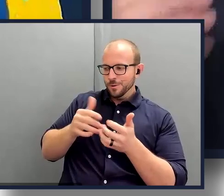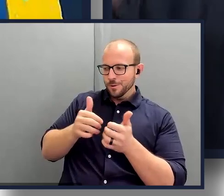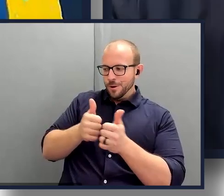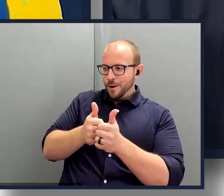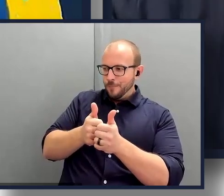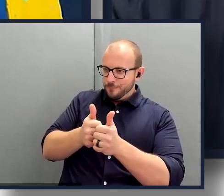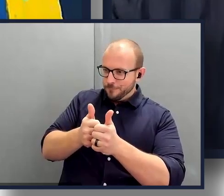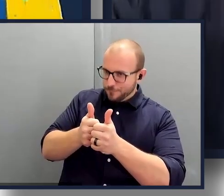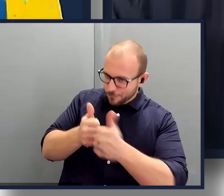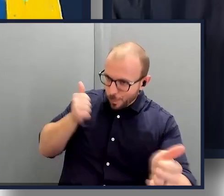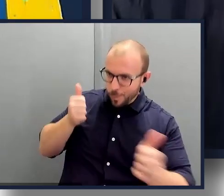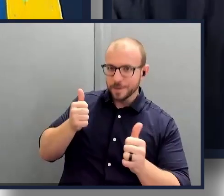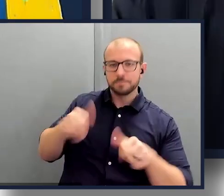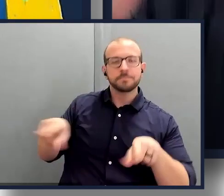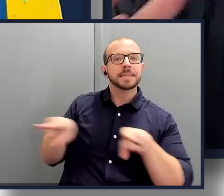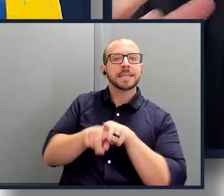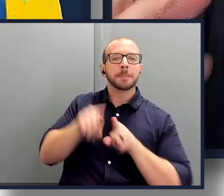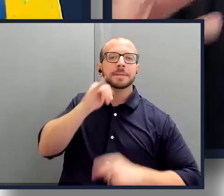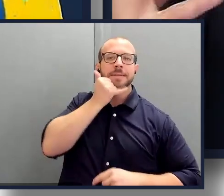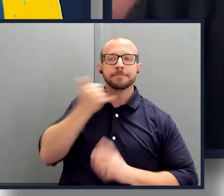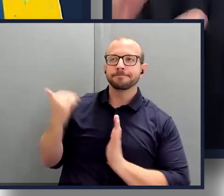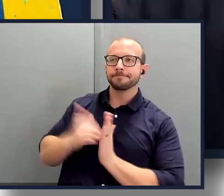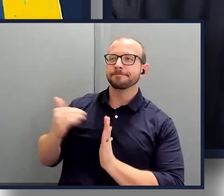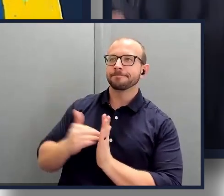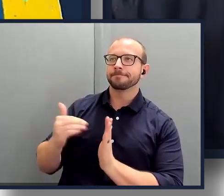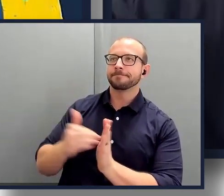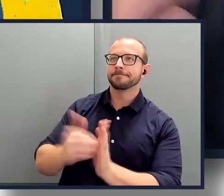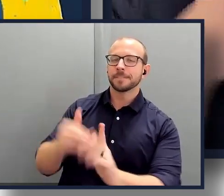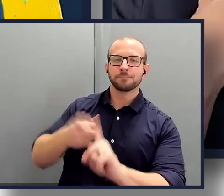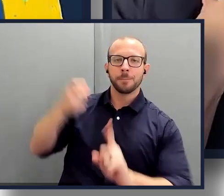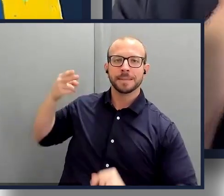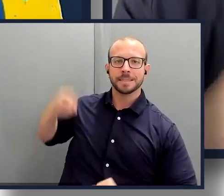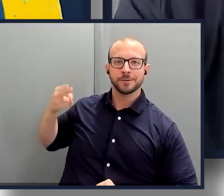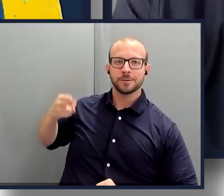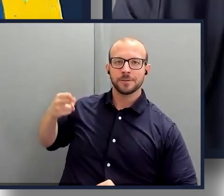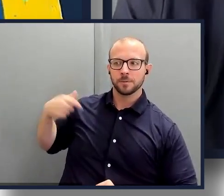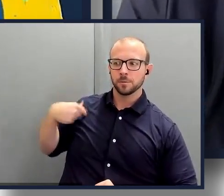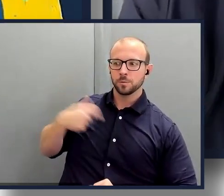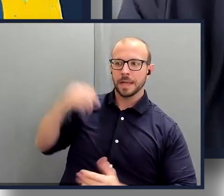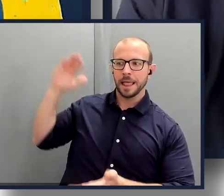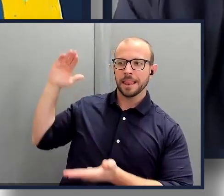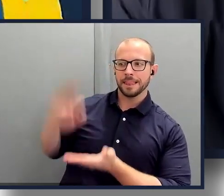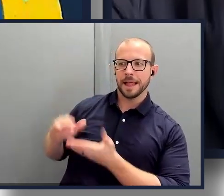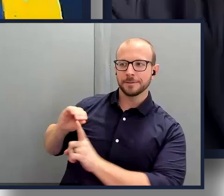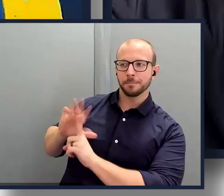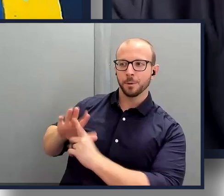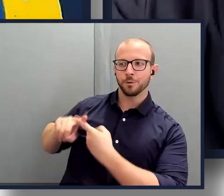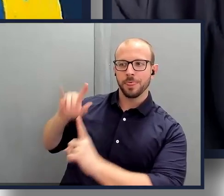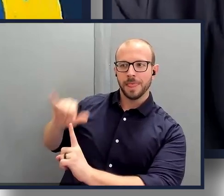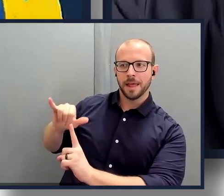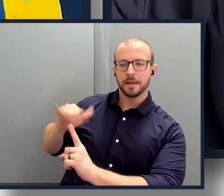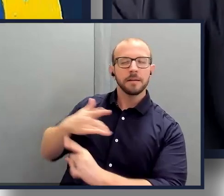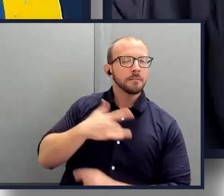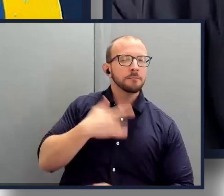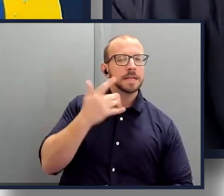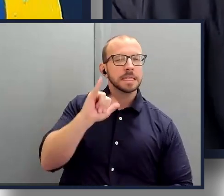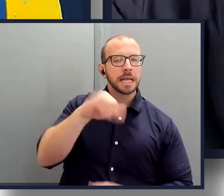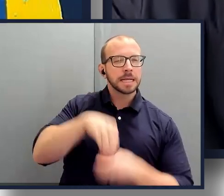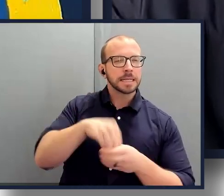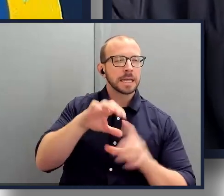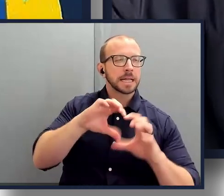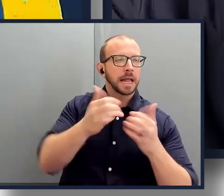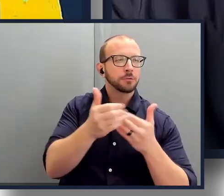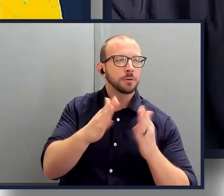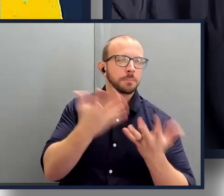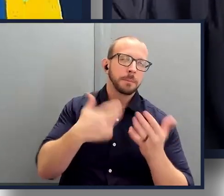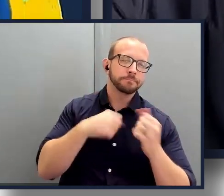redoing the same mistakes all over again. So it almost feels to me in the classroom, this is probably somewhat hyperbolic, but it